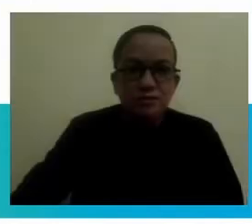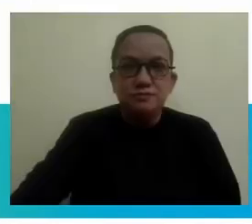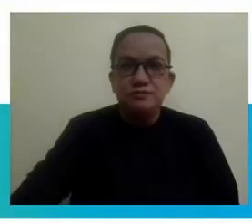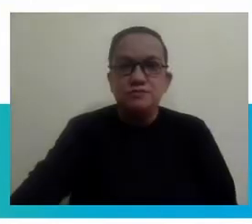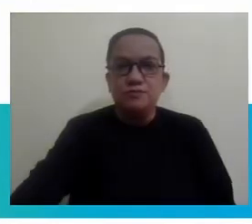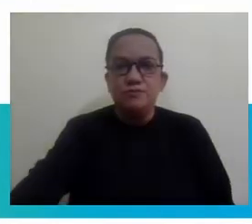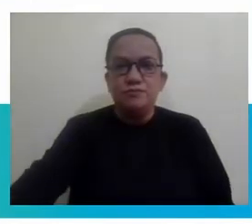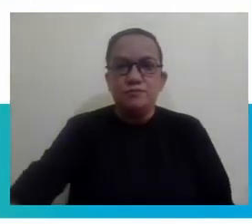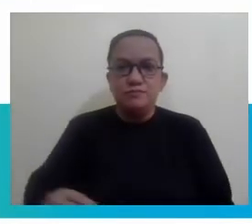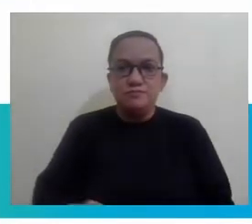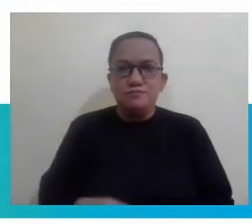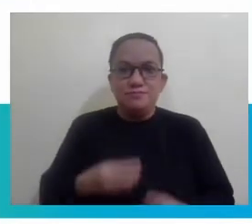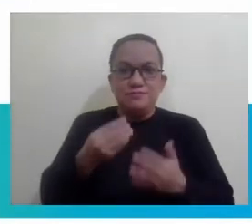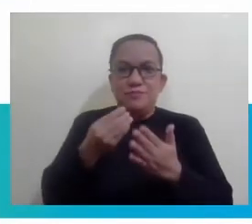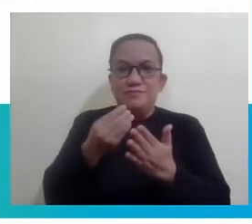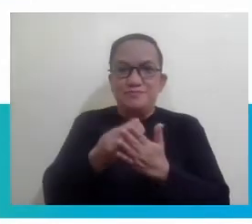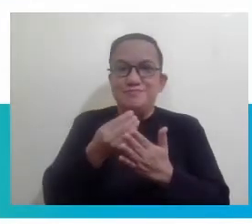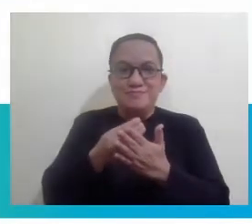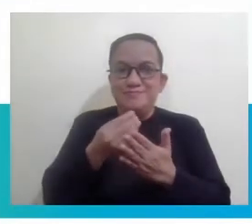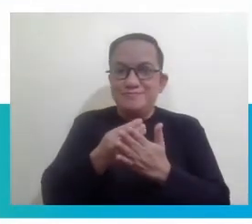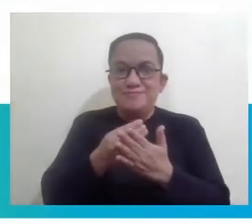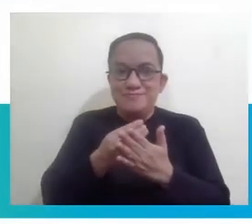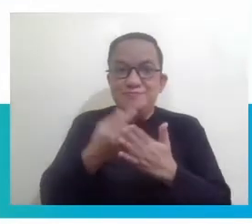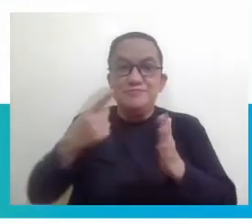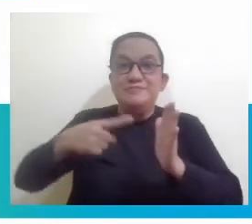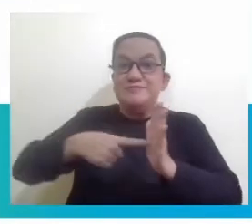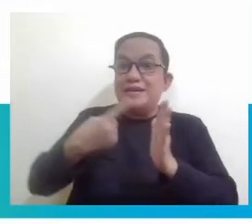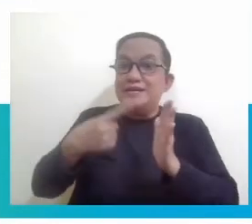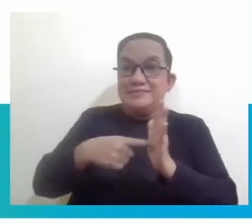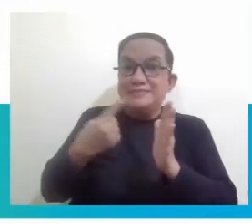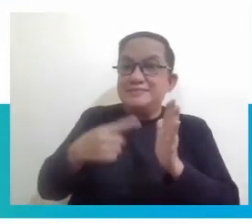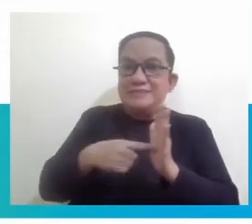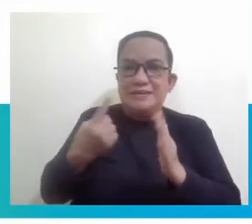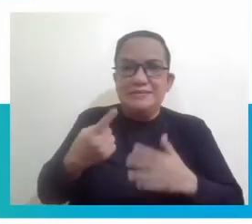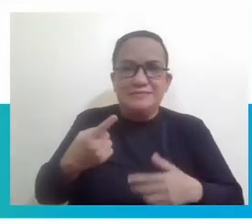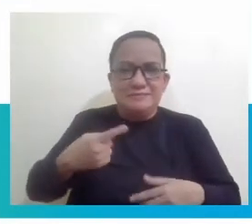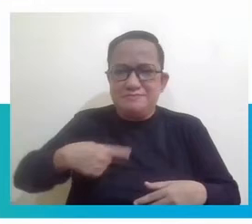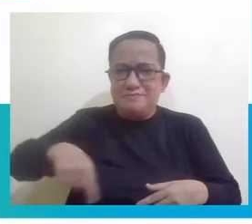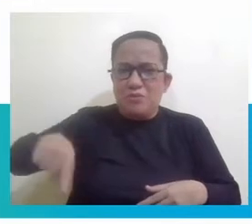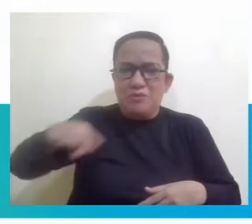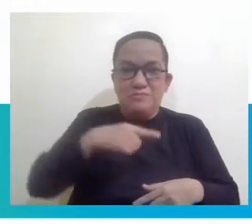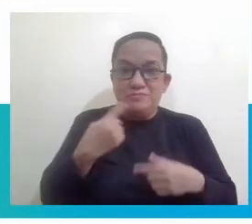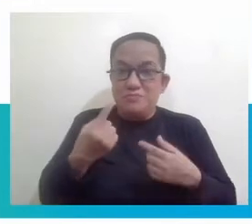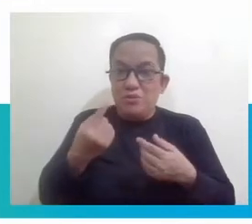sometimes we take our markets to our goods to the market, and then